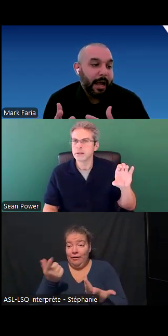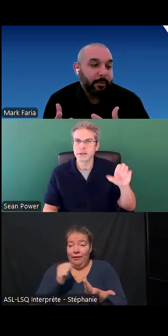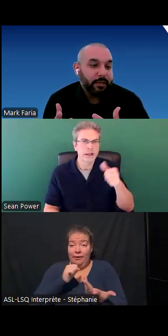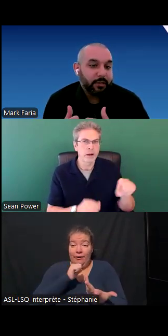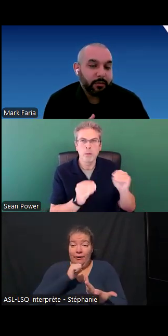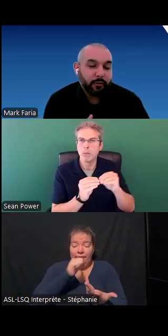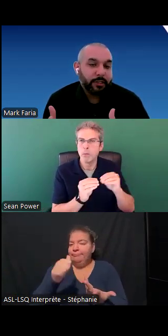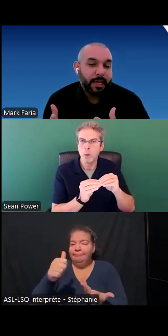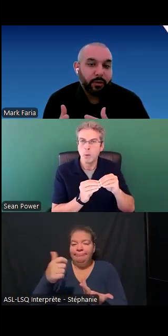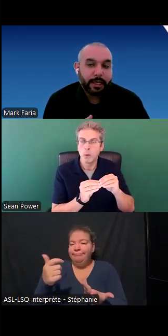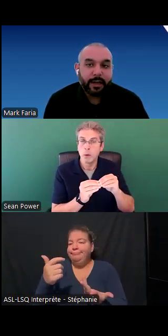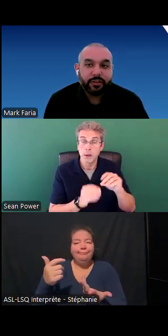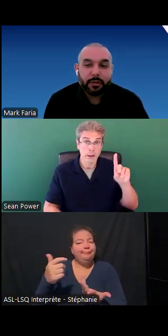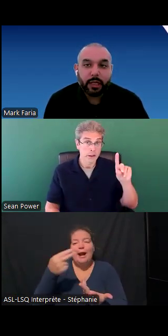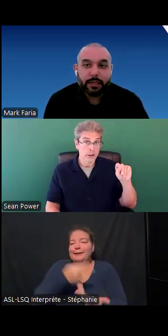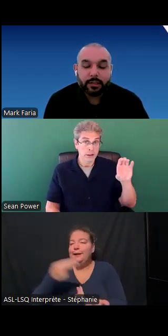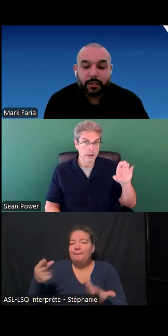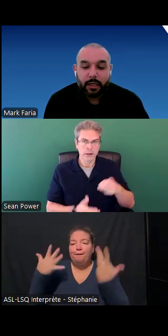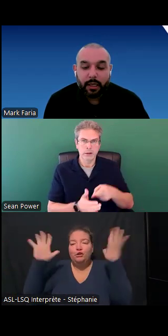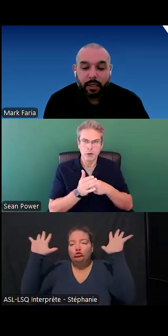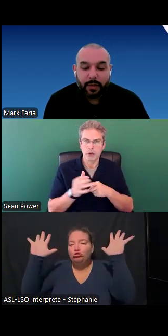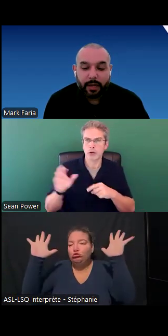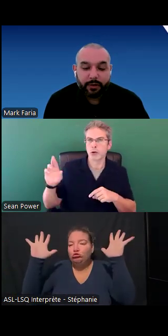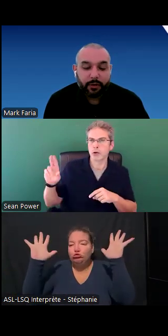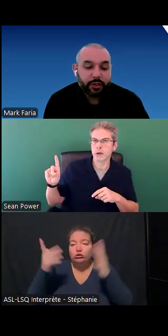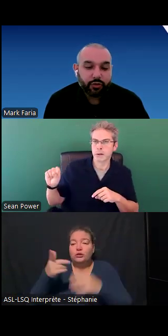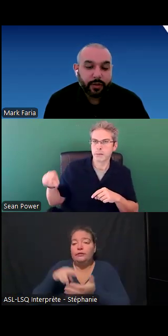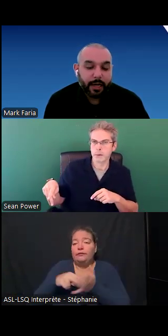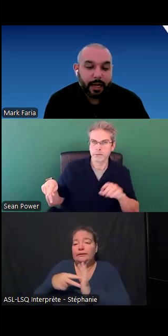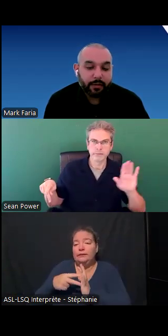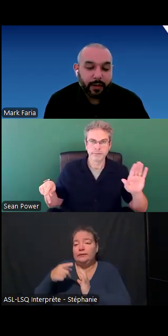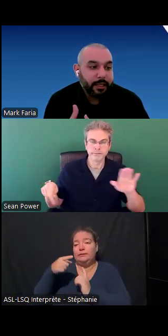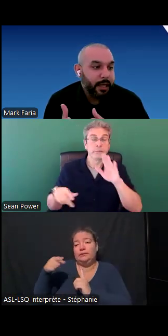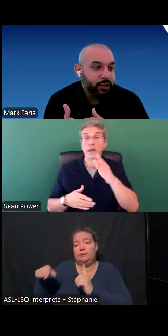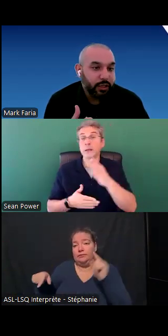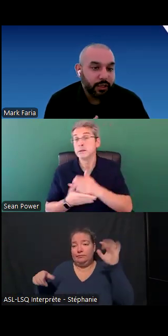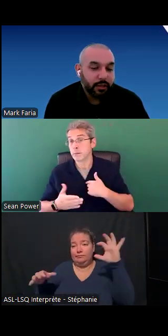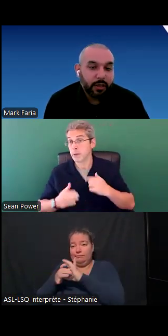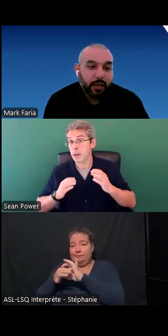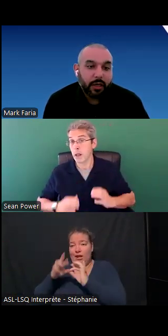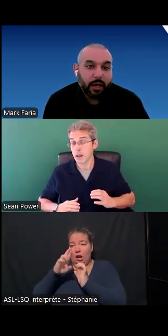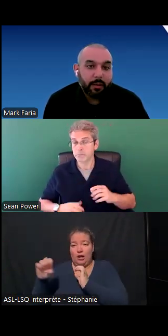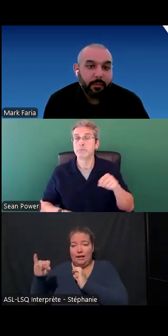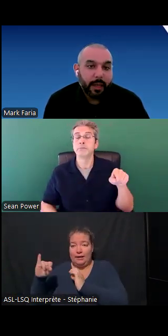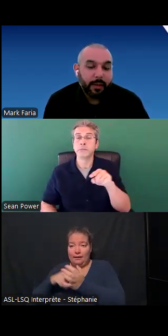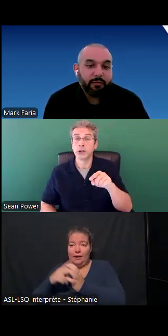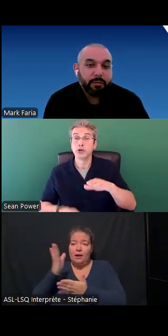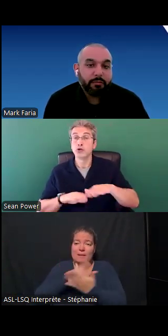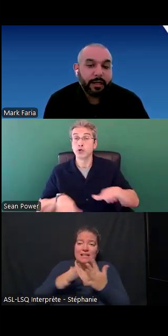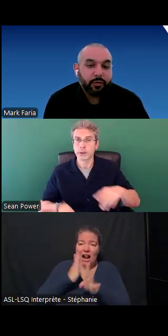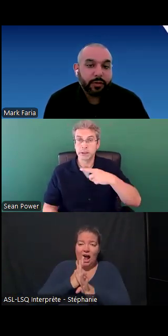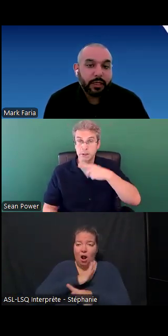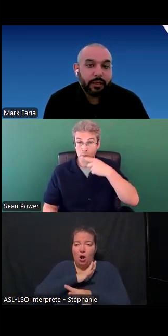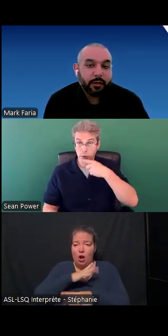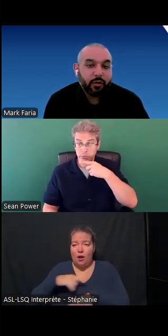what happens? So for example, like I have some clients that have hearing children that have ADHD, and the government